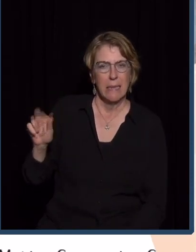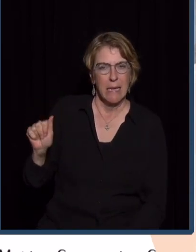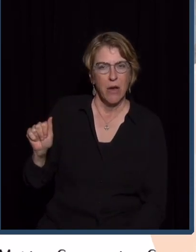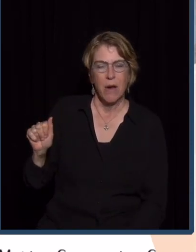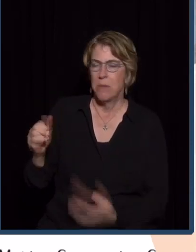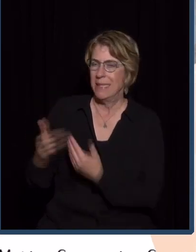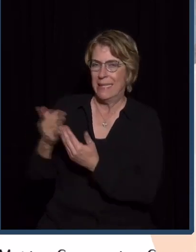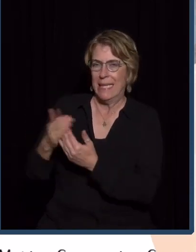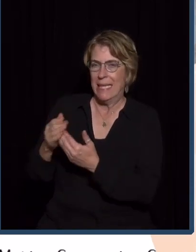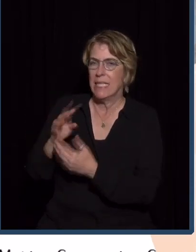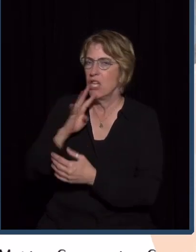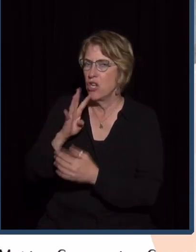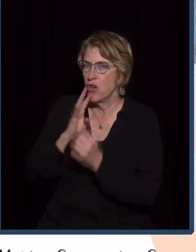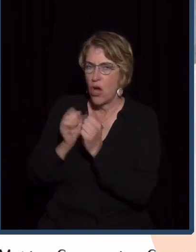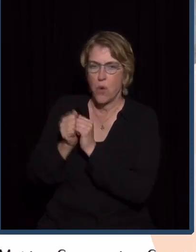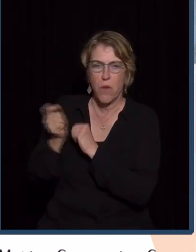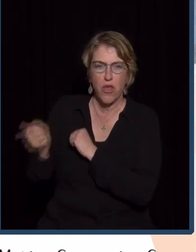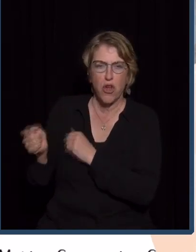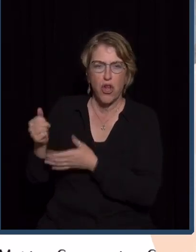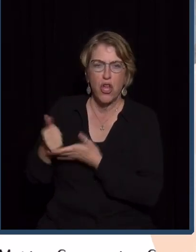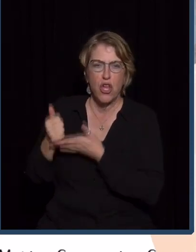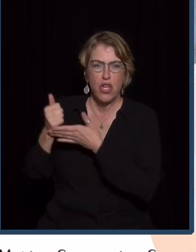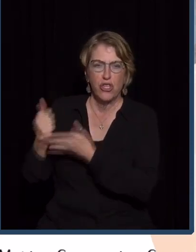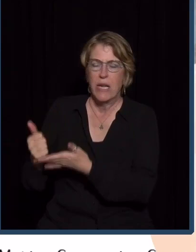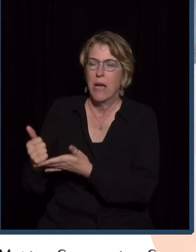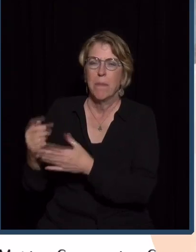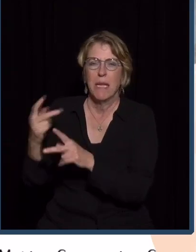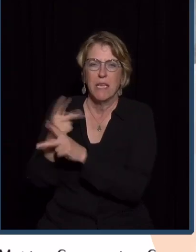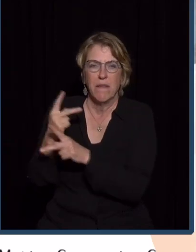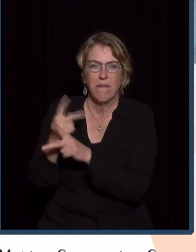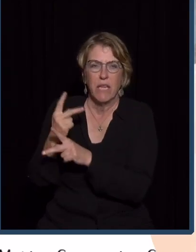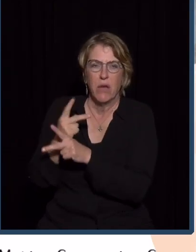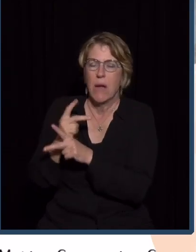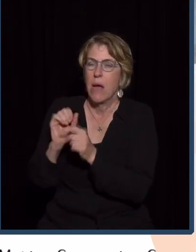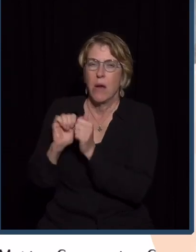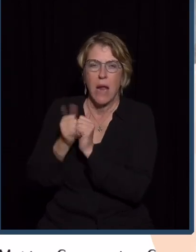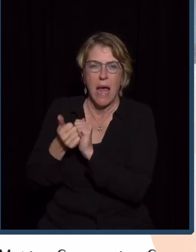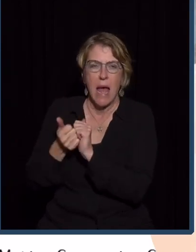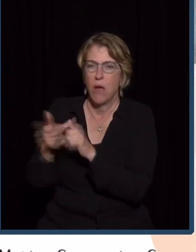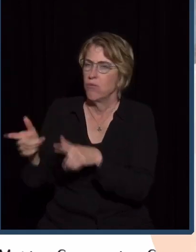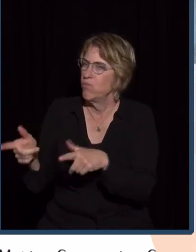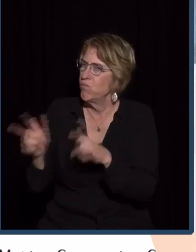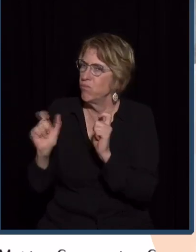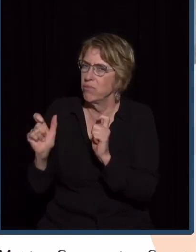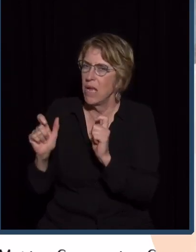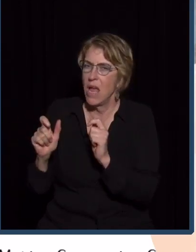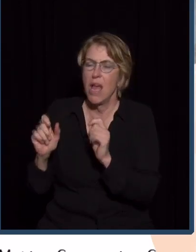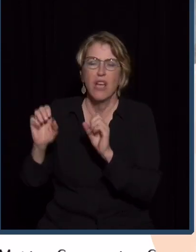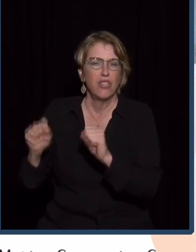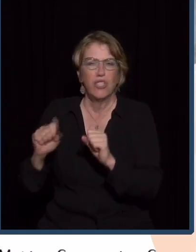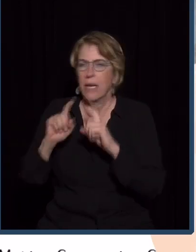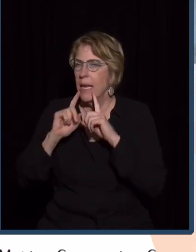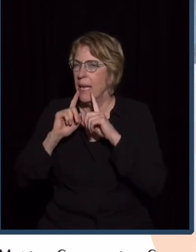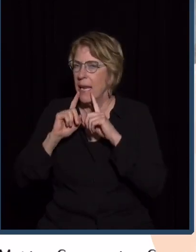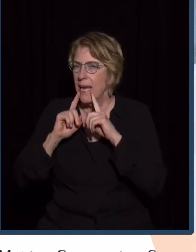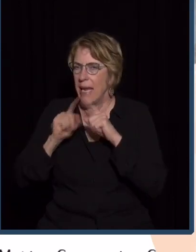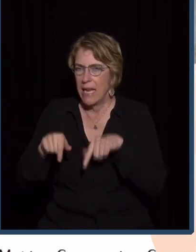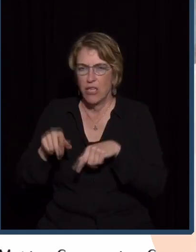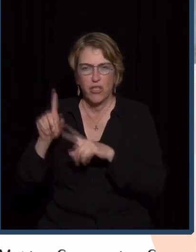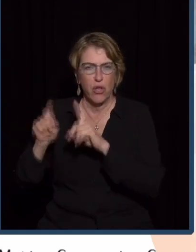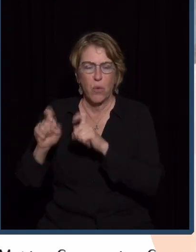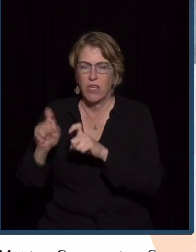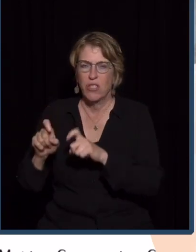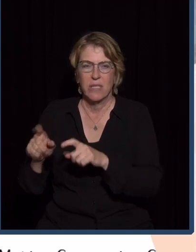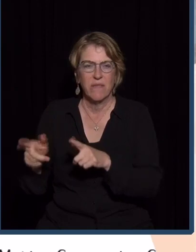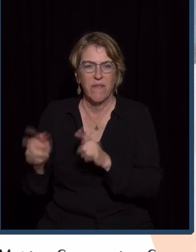to like help me put it in the fastest, quickest way to talk, so they could ask me questions and I just answered like that. You know,